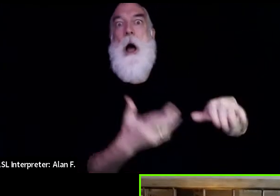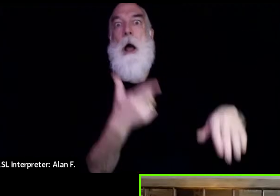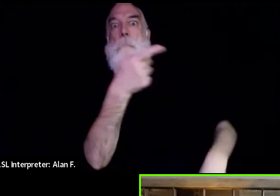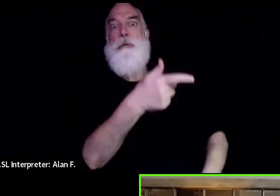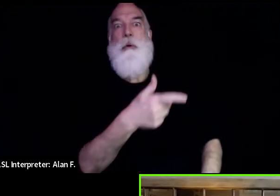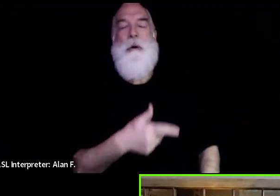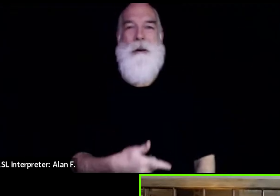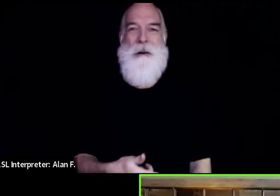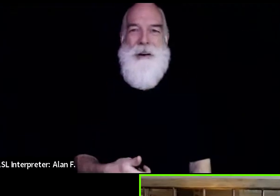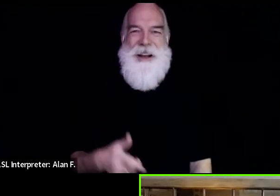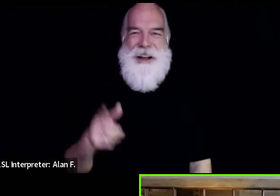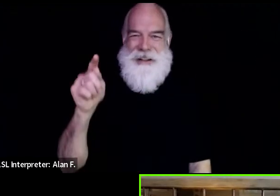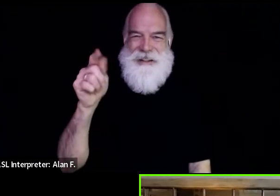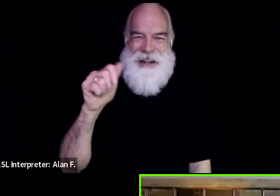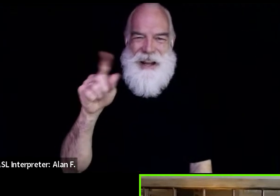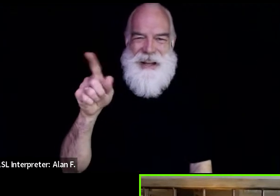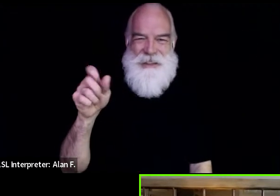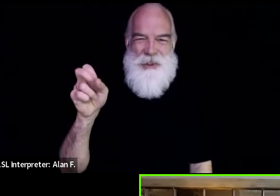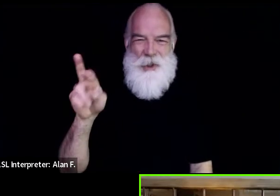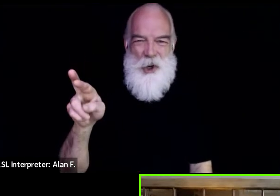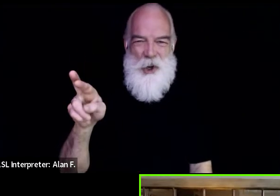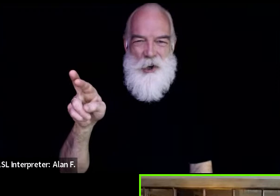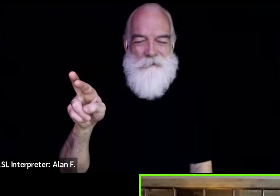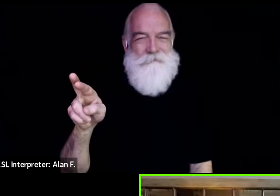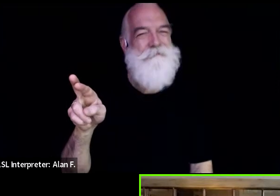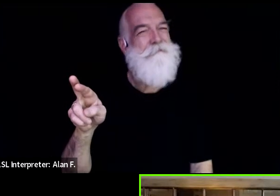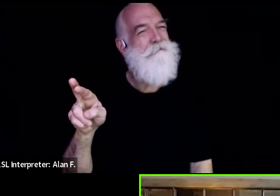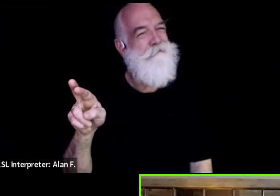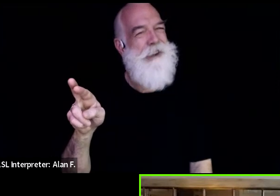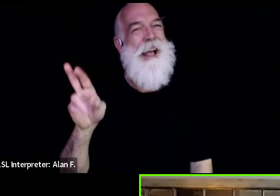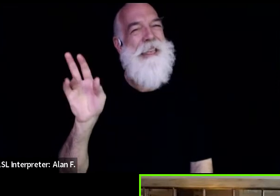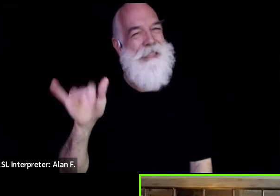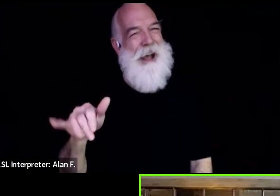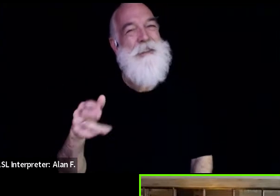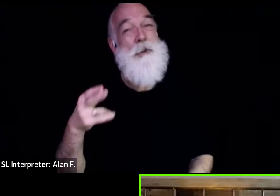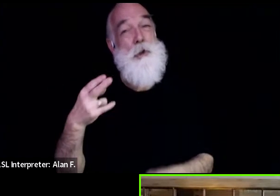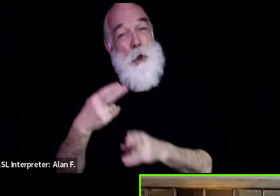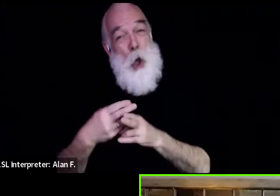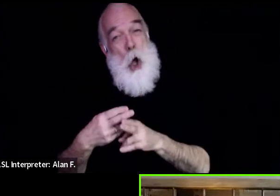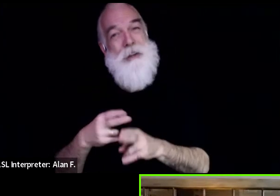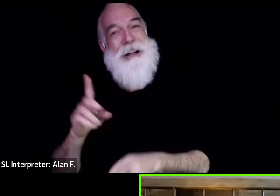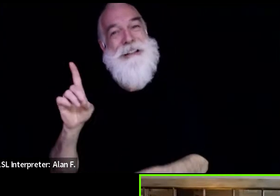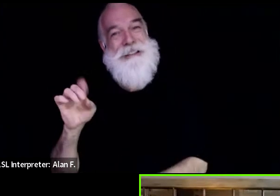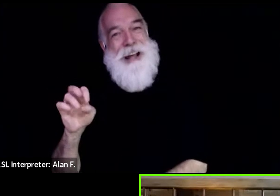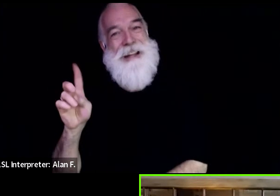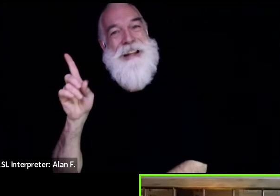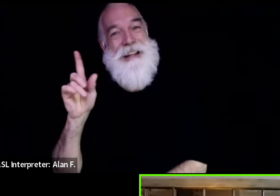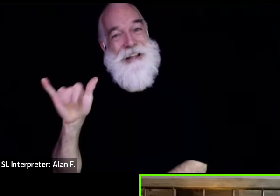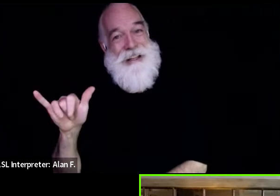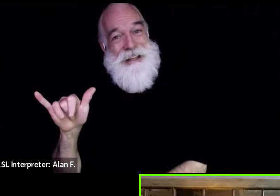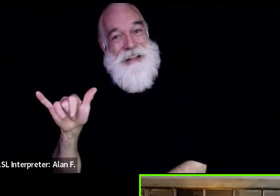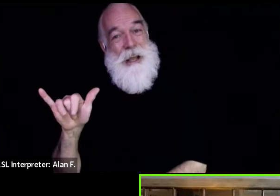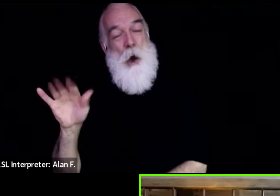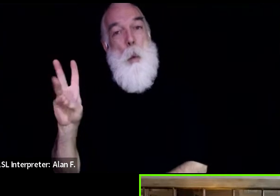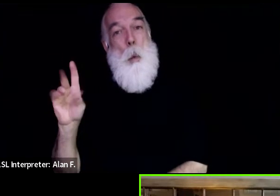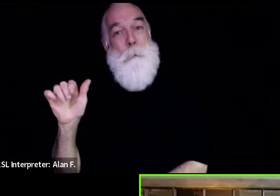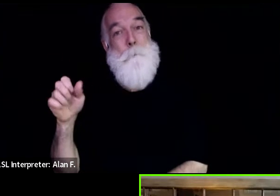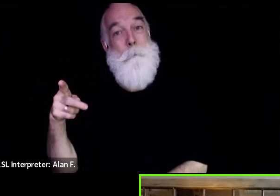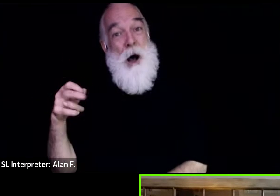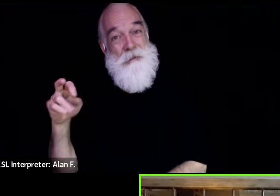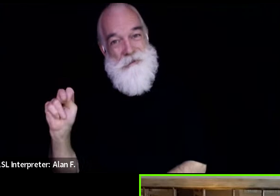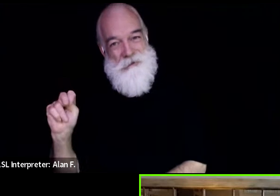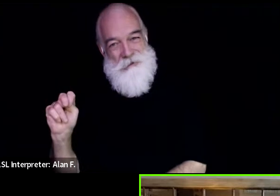deadly weapon. So we understand that's maybe what the training says, but is